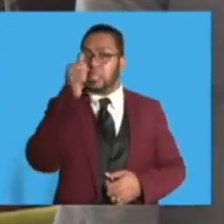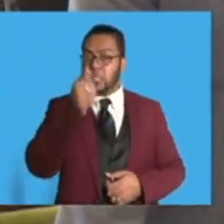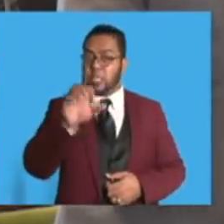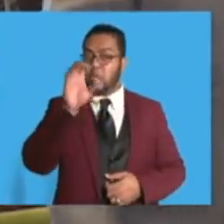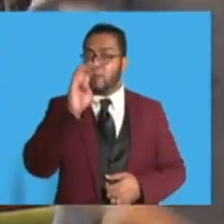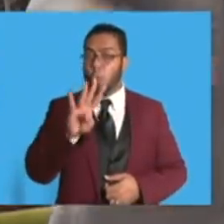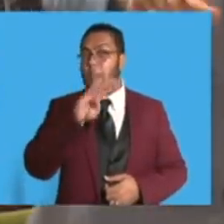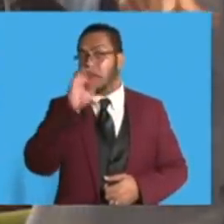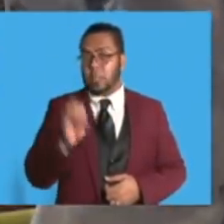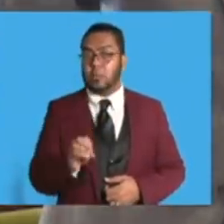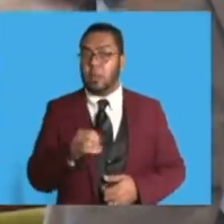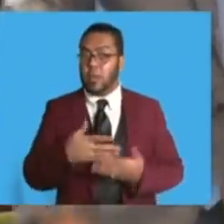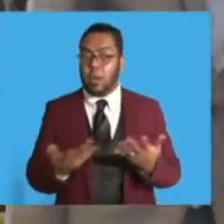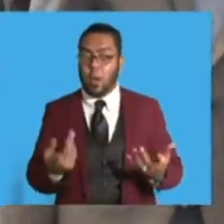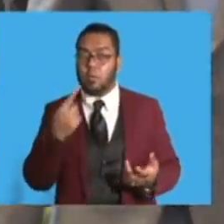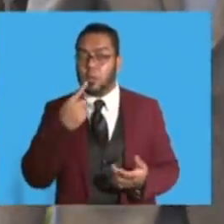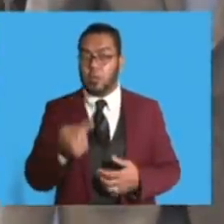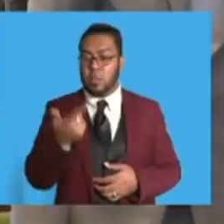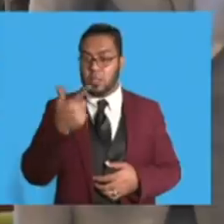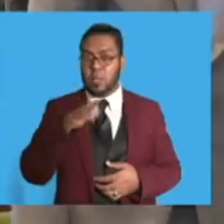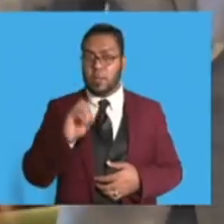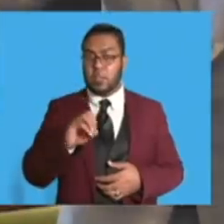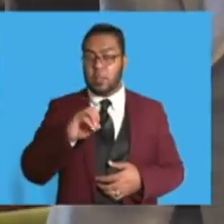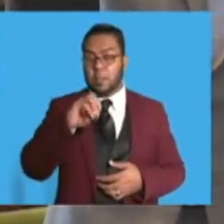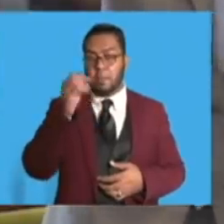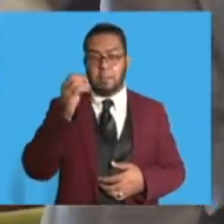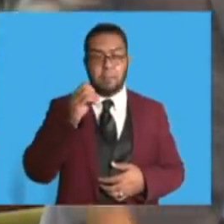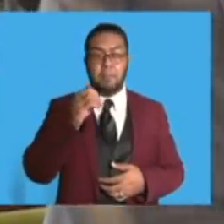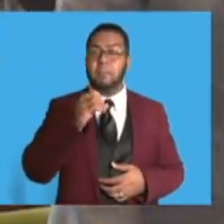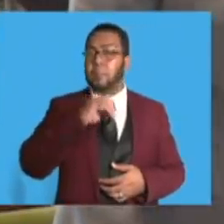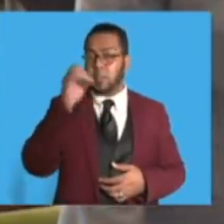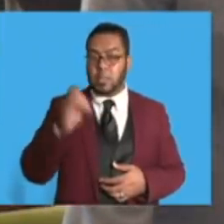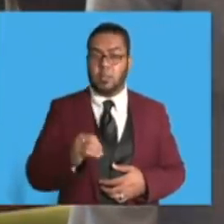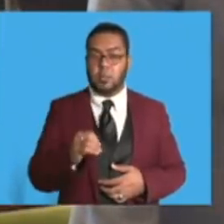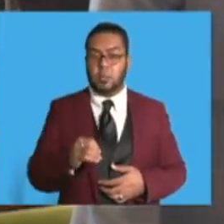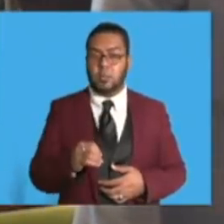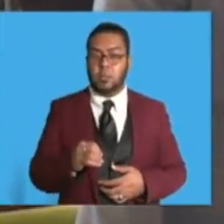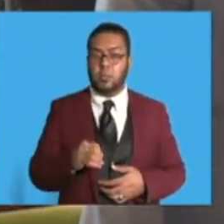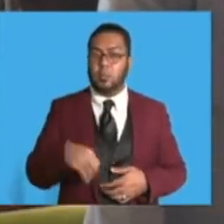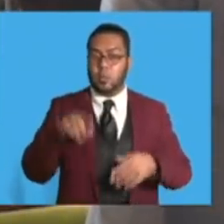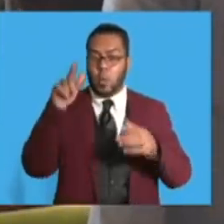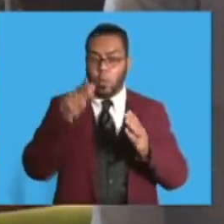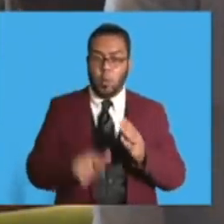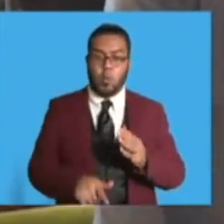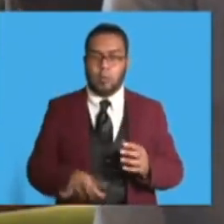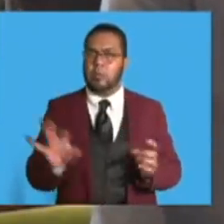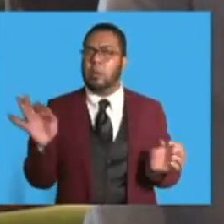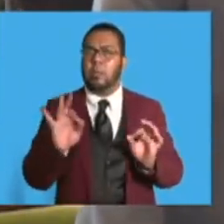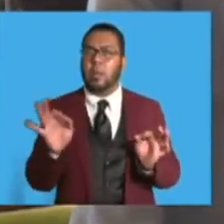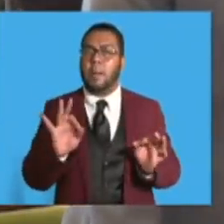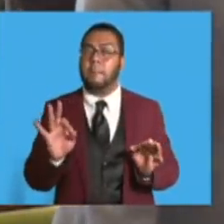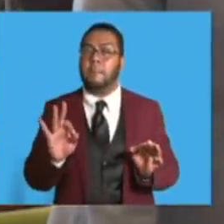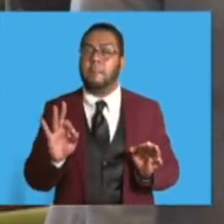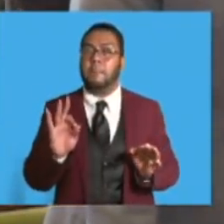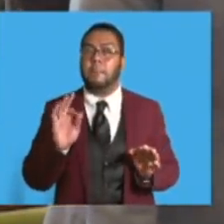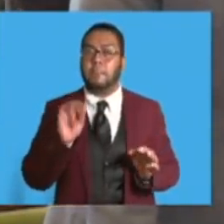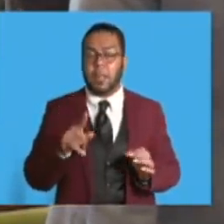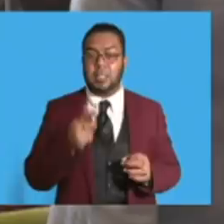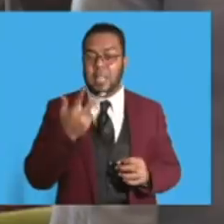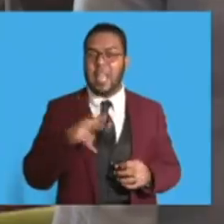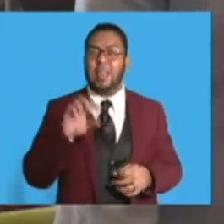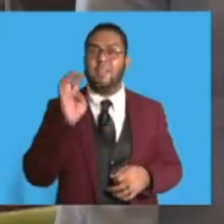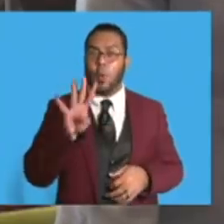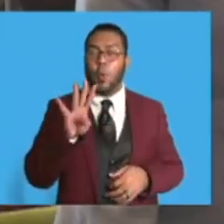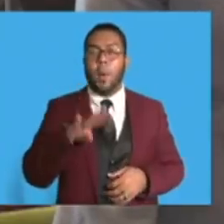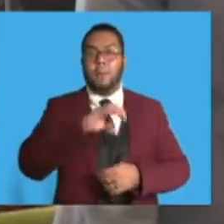64%. They're now claiming that this 70% is too low, notwithstanding the rain. They are not admitting that voter turnout was 84%